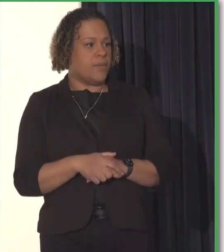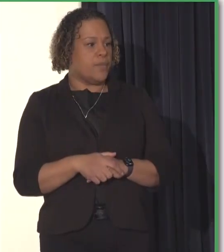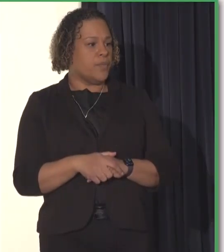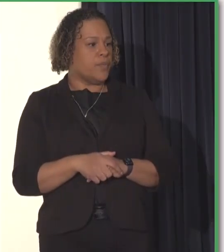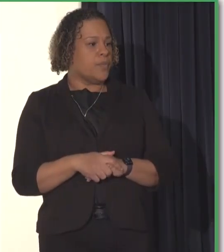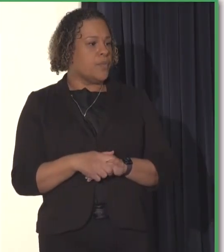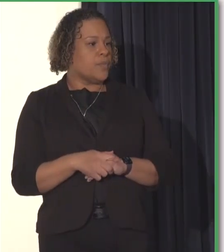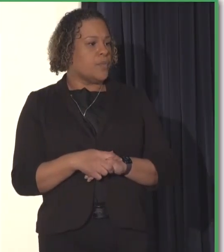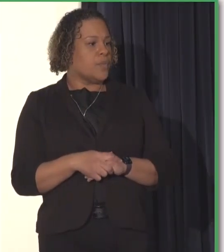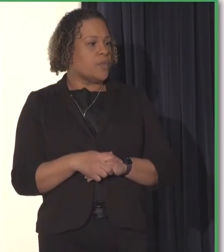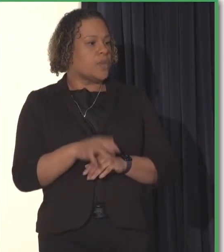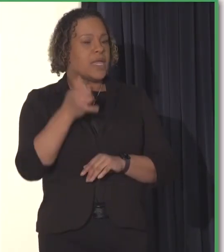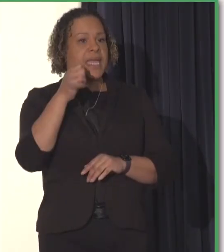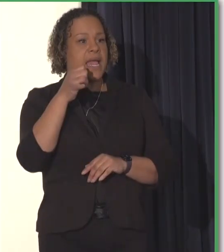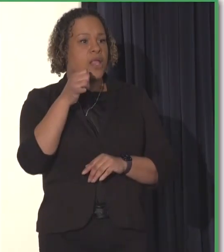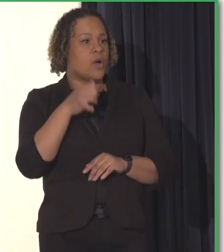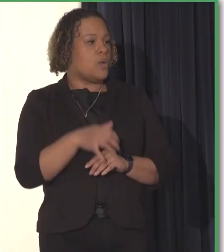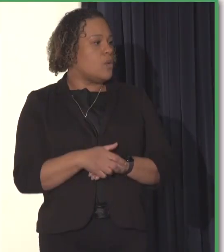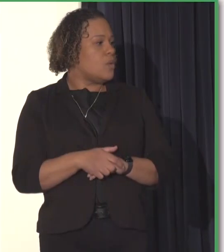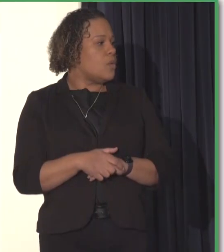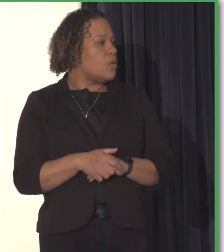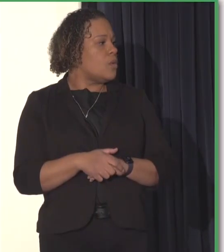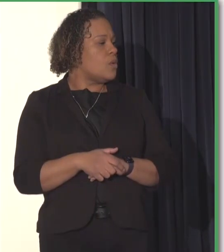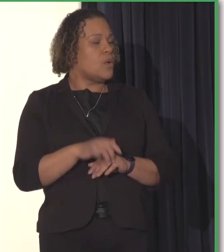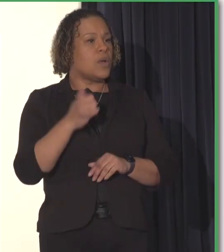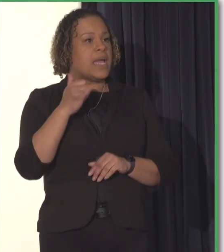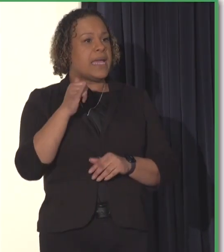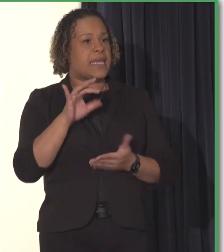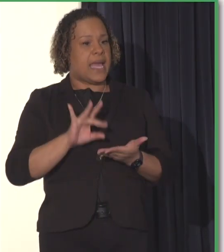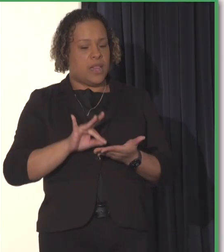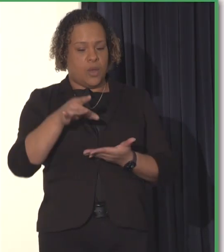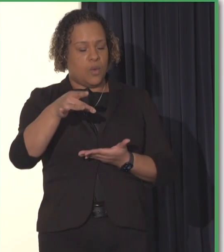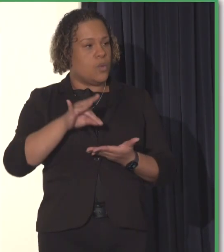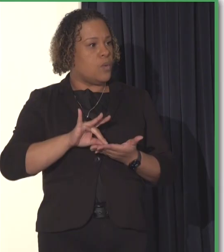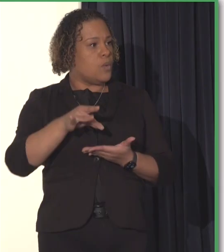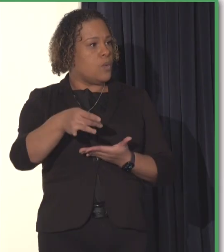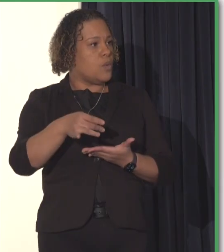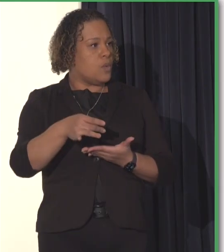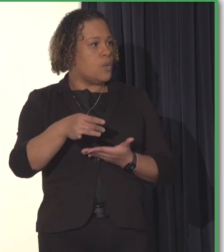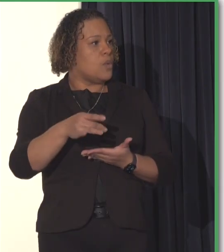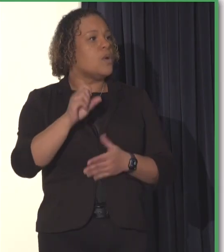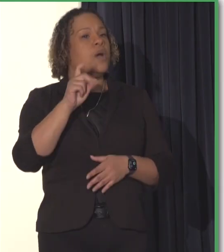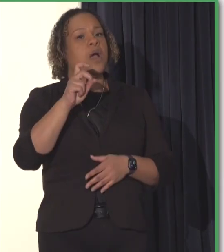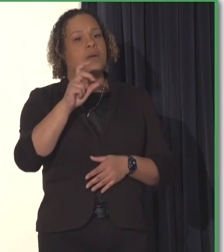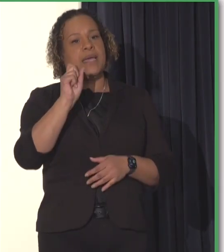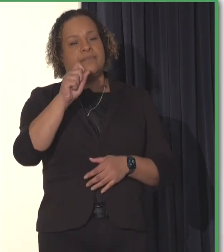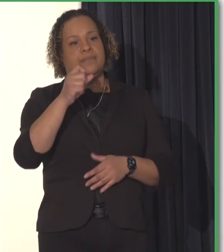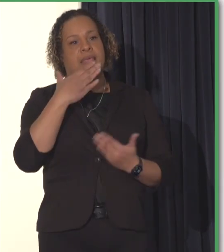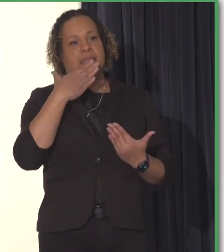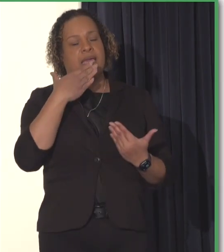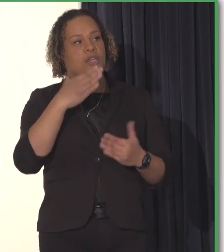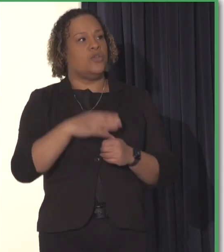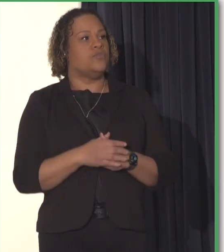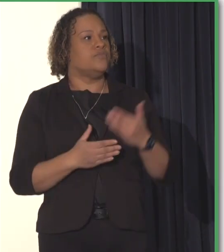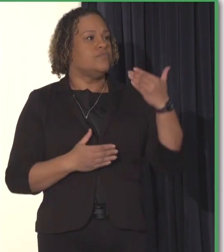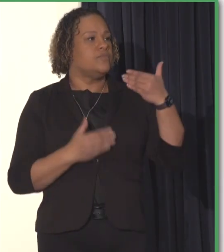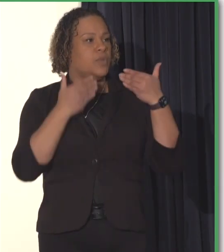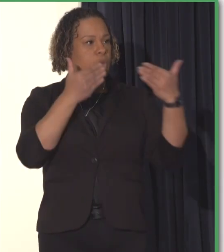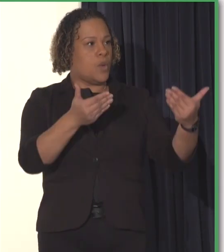It Okay. with a yellow post-it. Oh, Okay. thank you. Thank you. You may be heard,